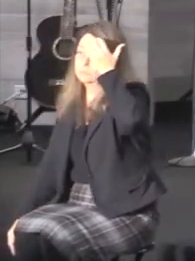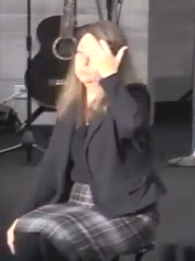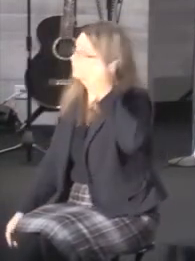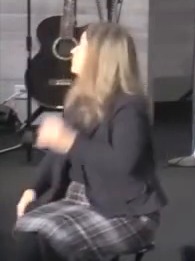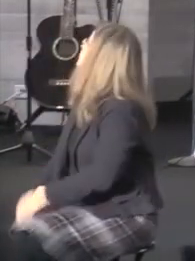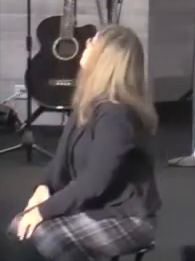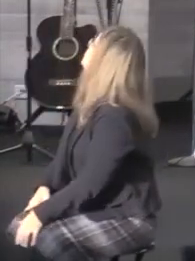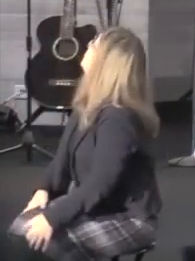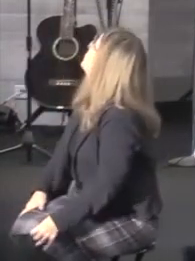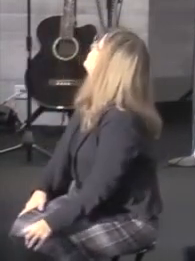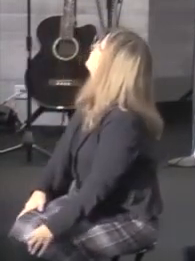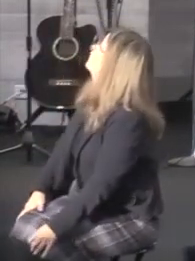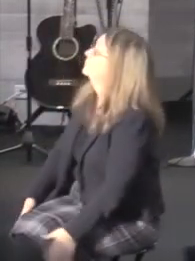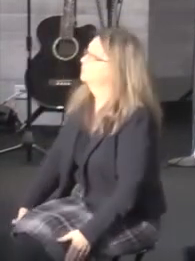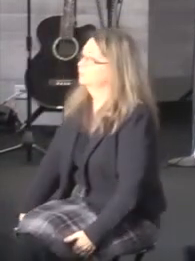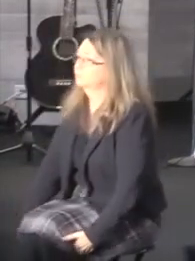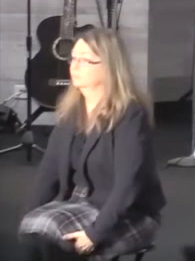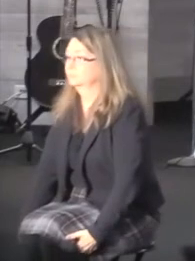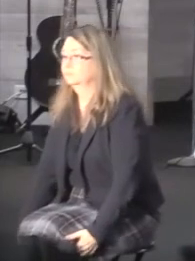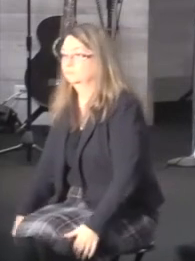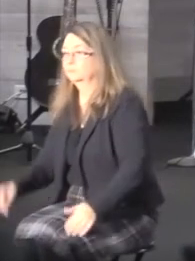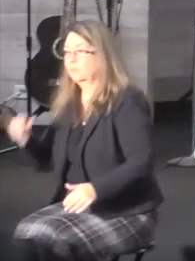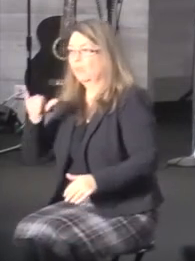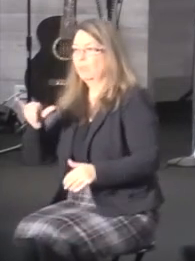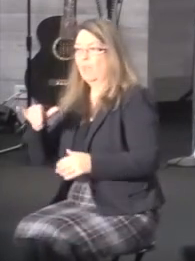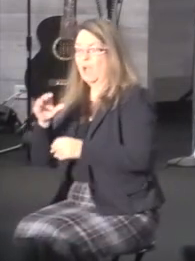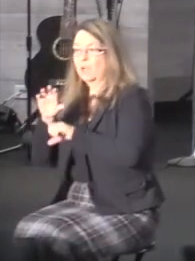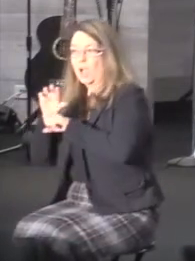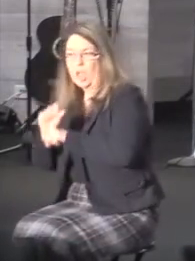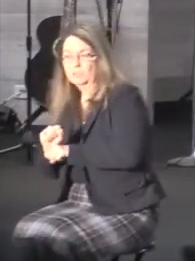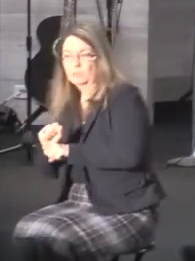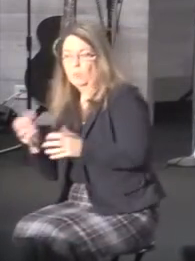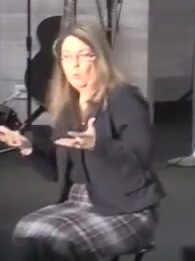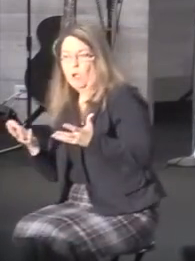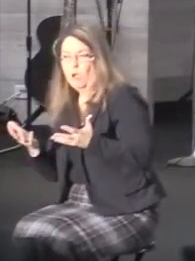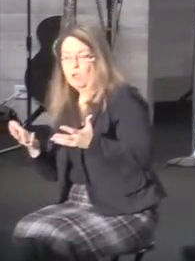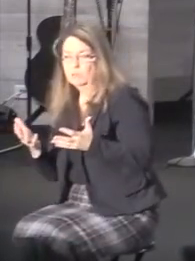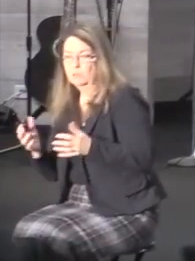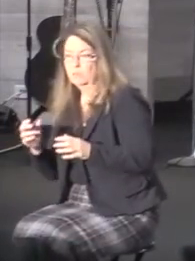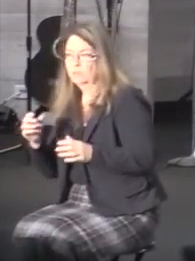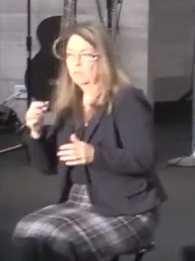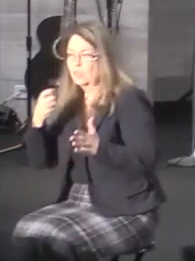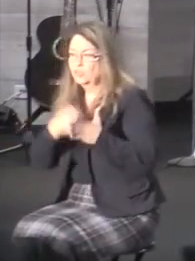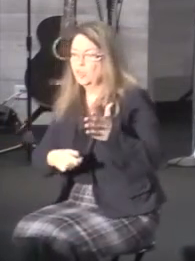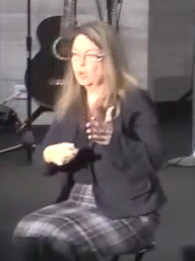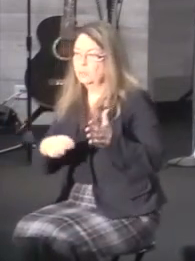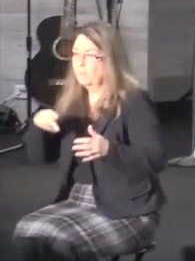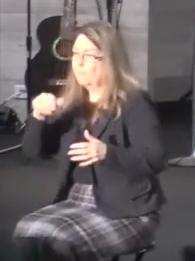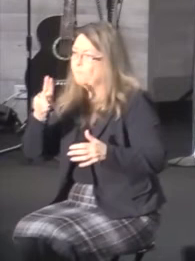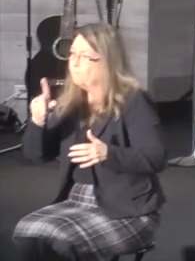us as Romans to accept or practice. And you know what that custom and that law was that they were being charged by the Apostle Paul with